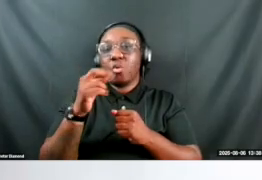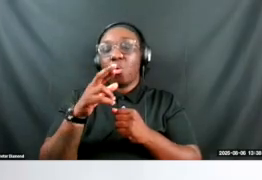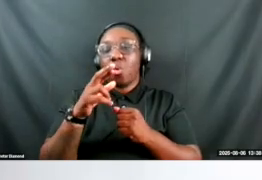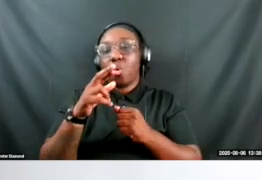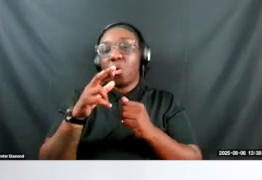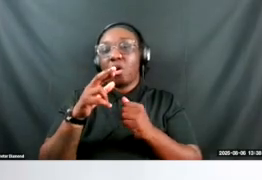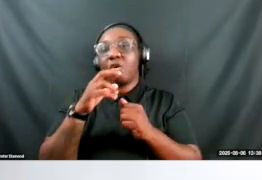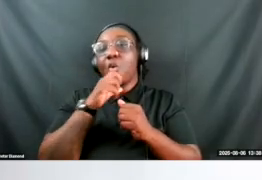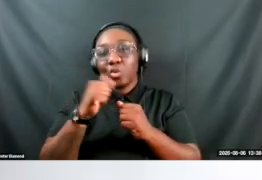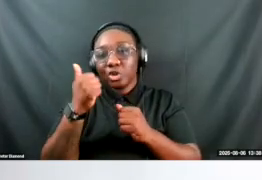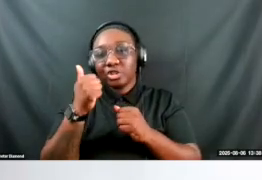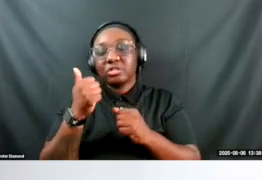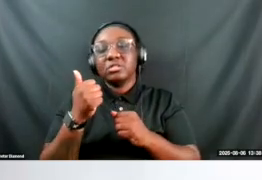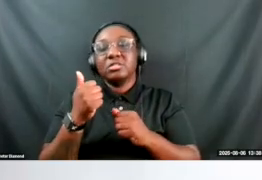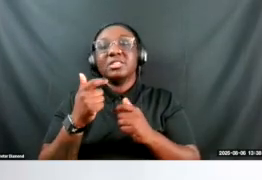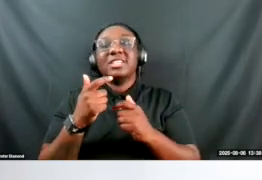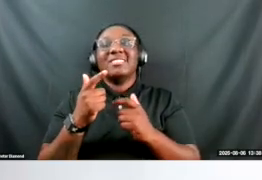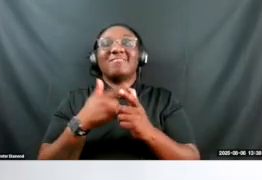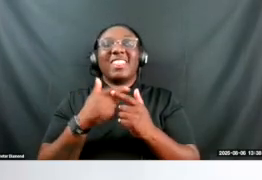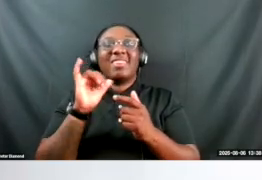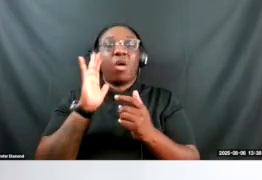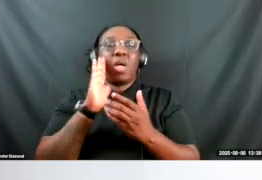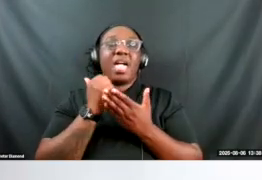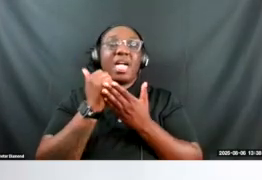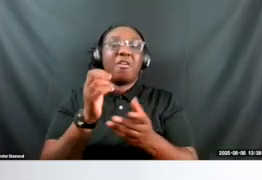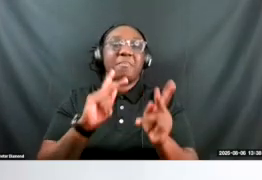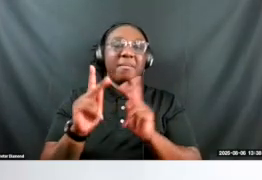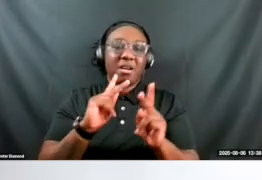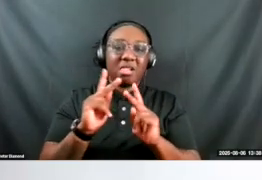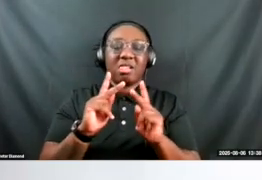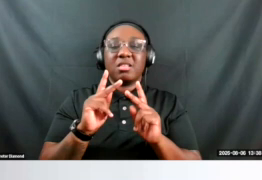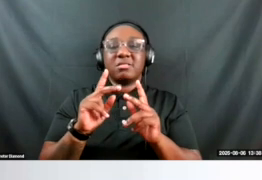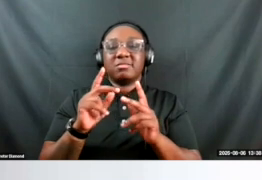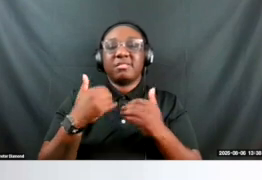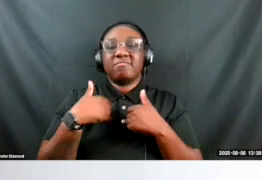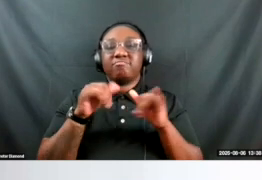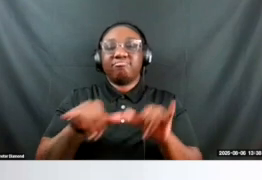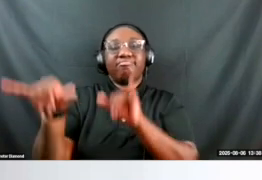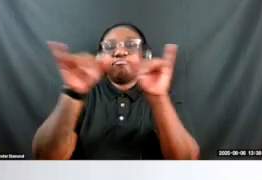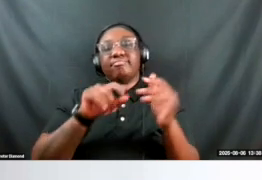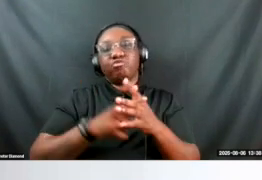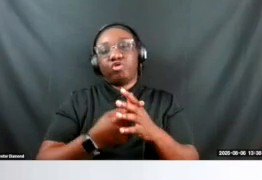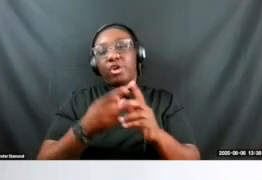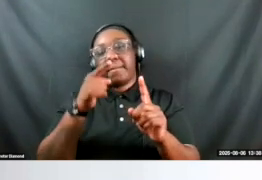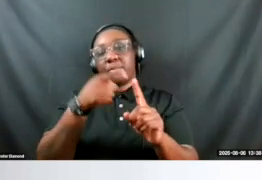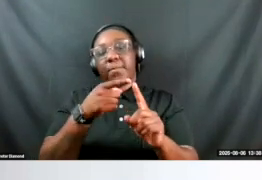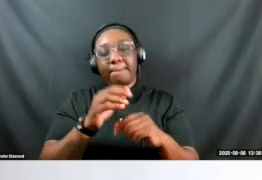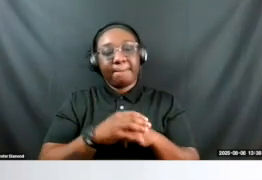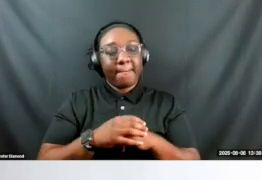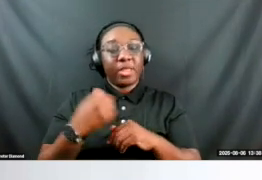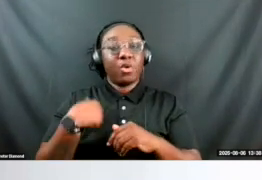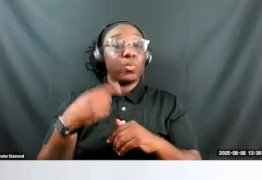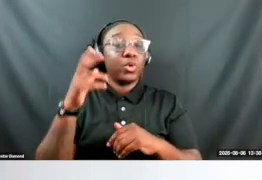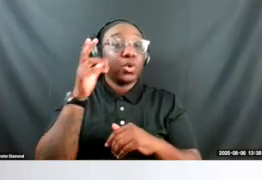at the same starting point and ensures that folks are eligible for multiple programs. We have heard some feedback on